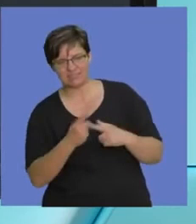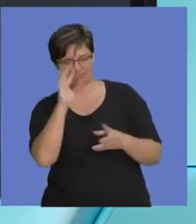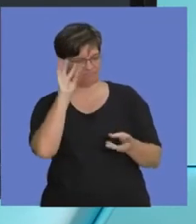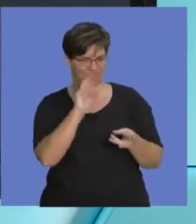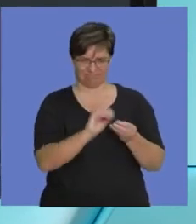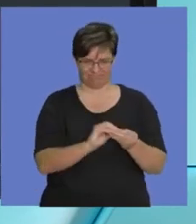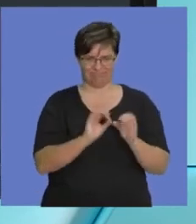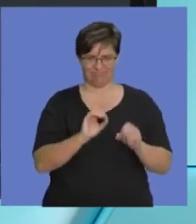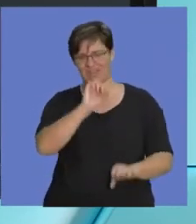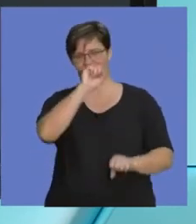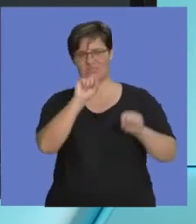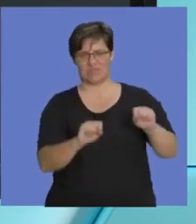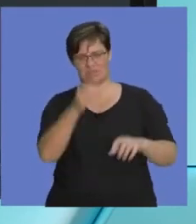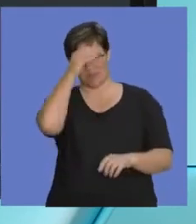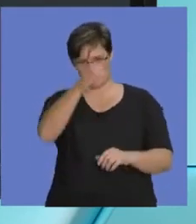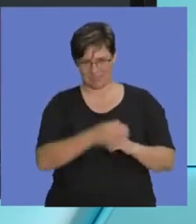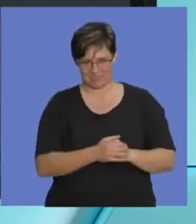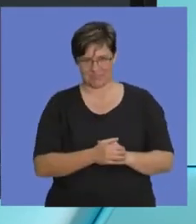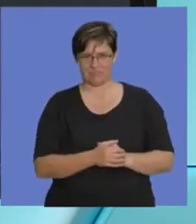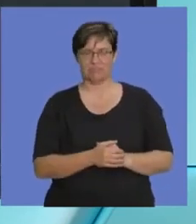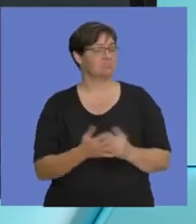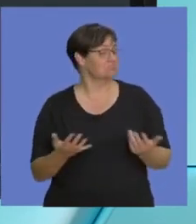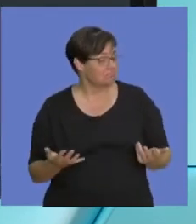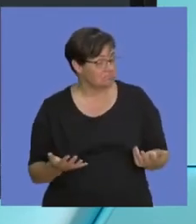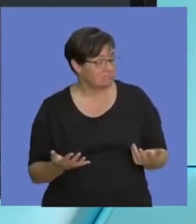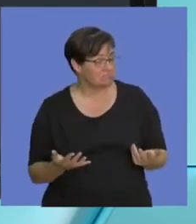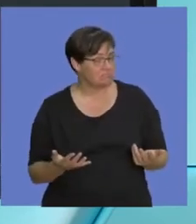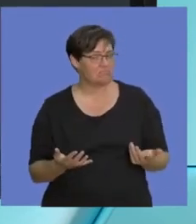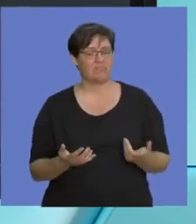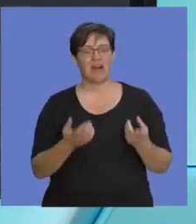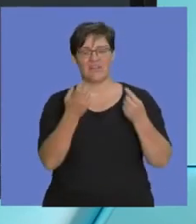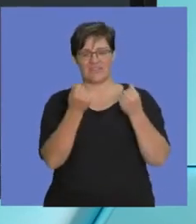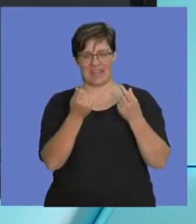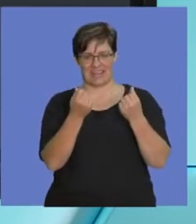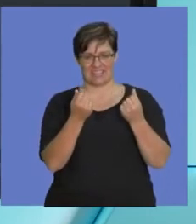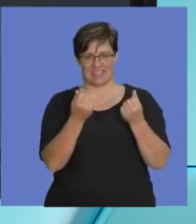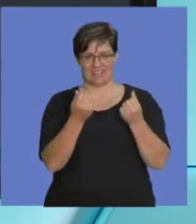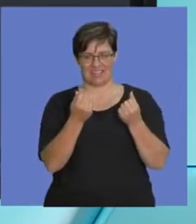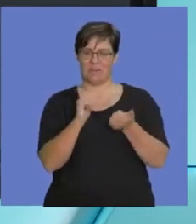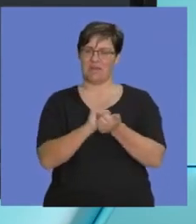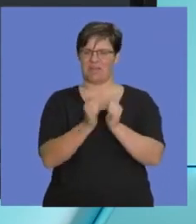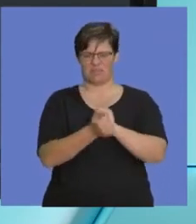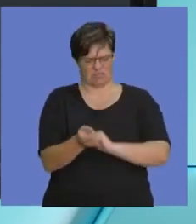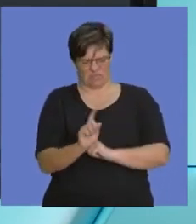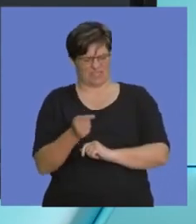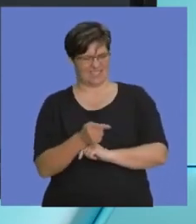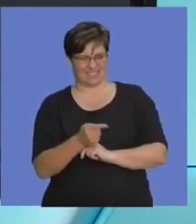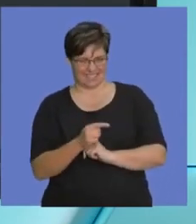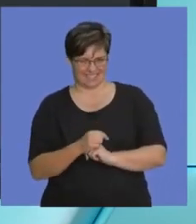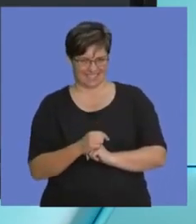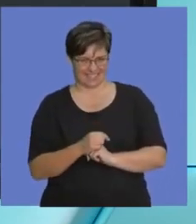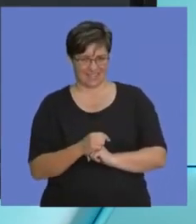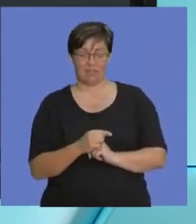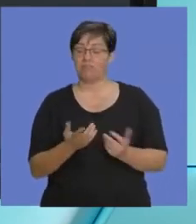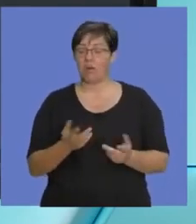do now, and then wrap up this concept and see exactly what is financial mathematics,